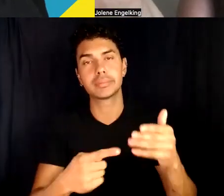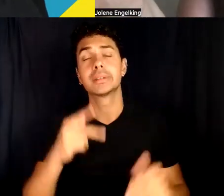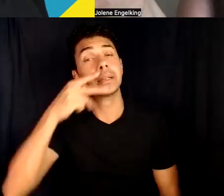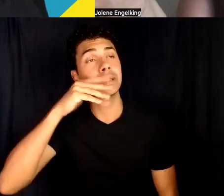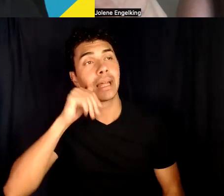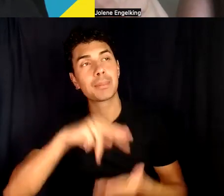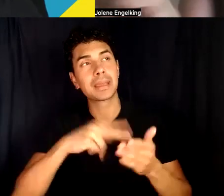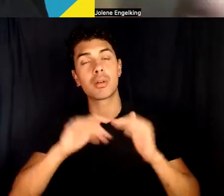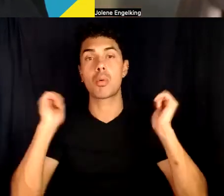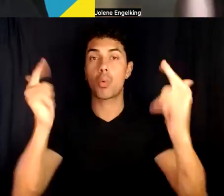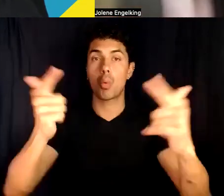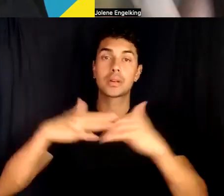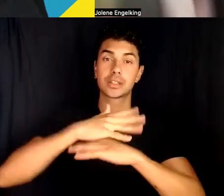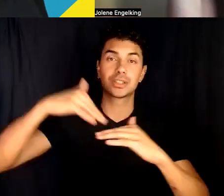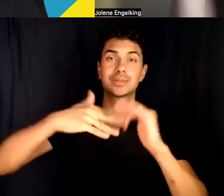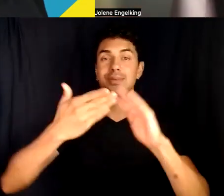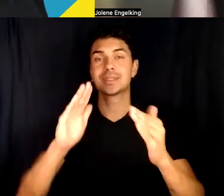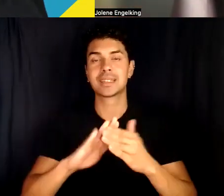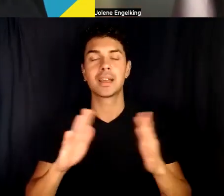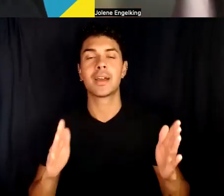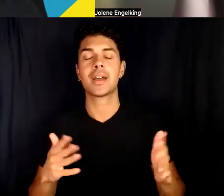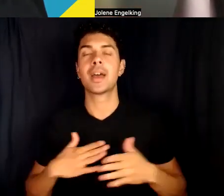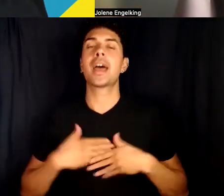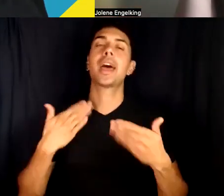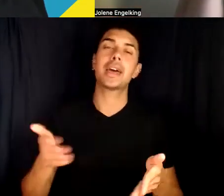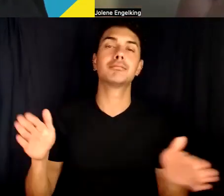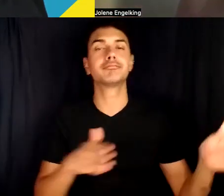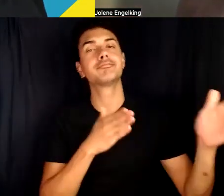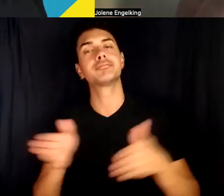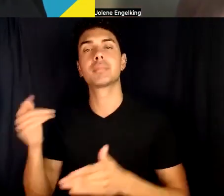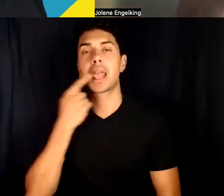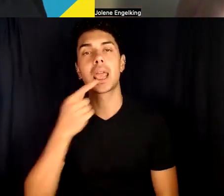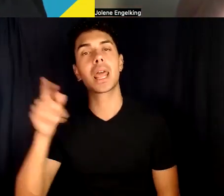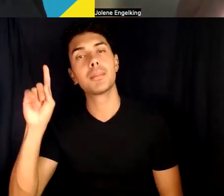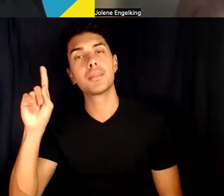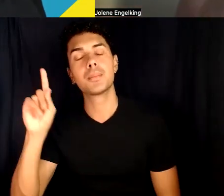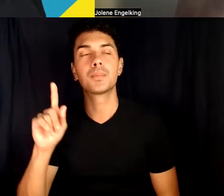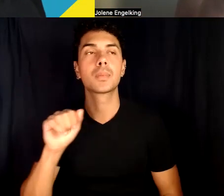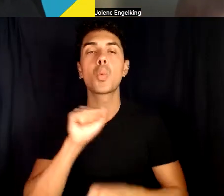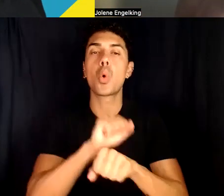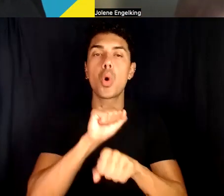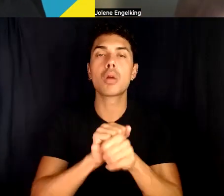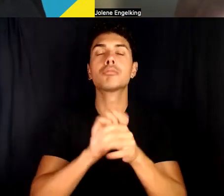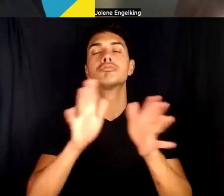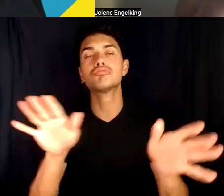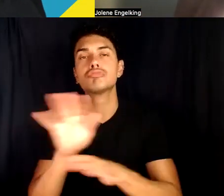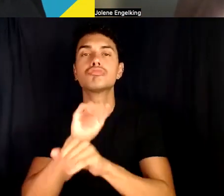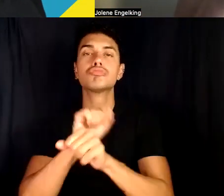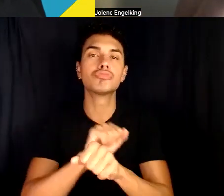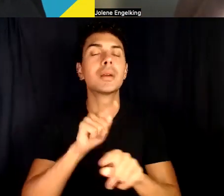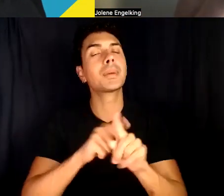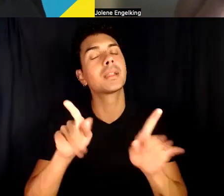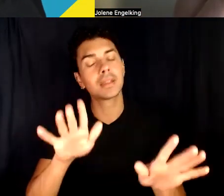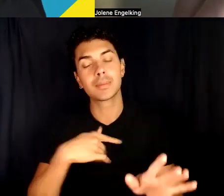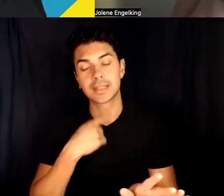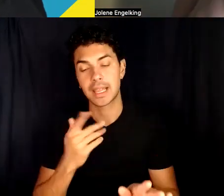communities are operating willy-nilly or that, you know, we don't get our work done. But sometimes we do it in a slightly different way, right?